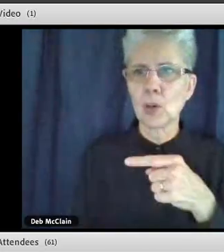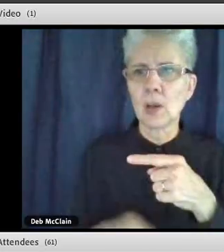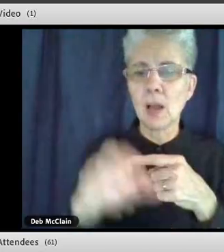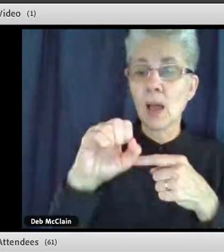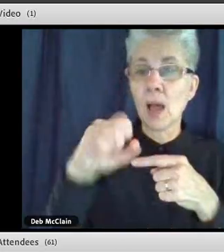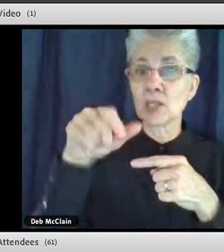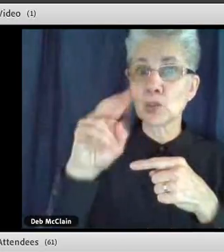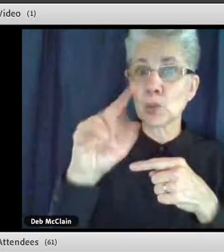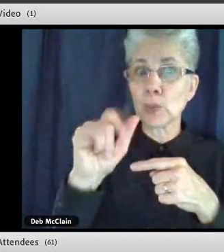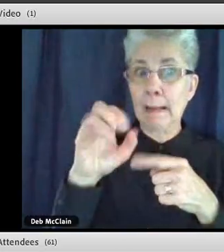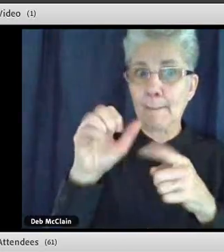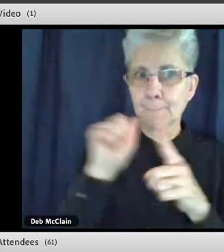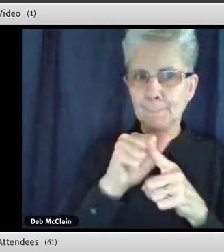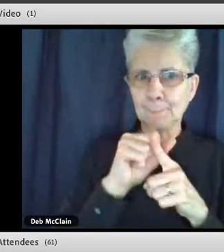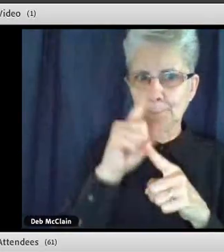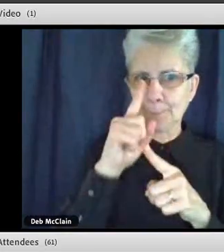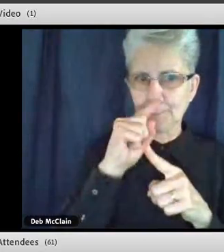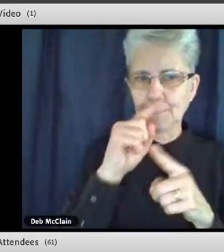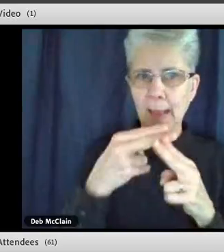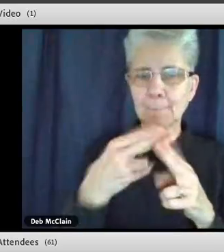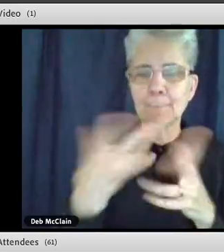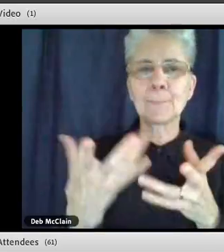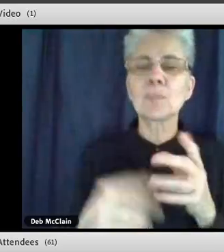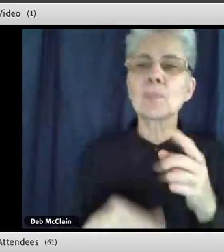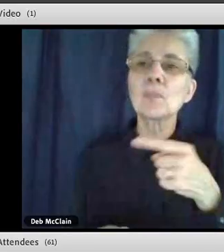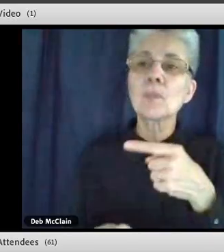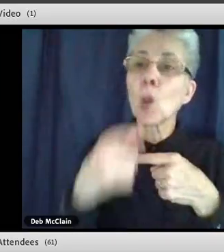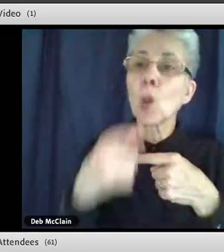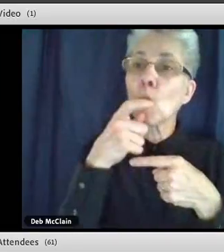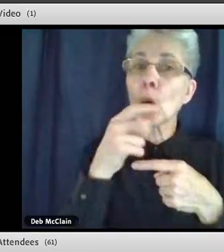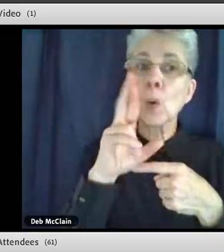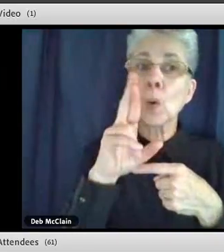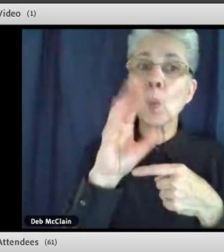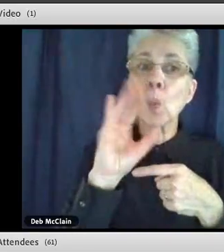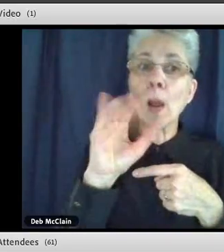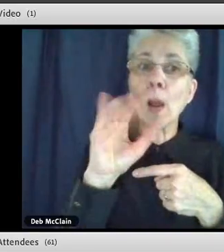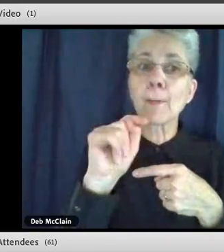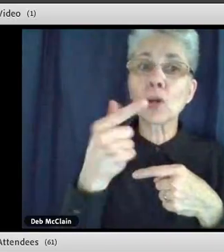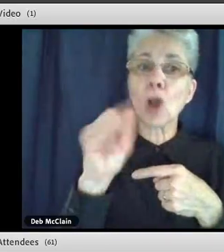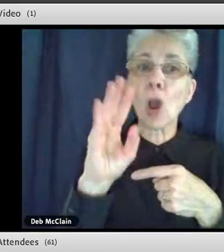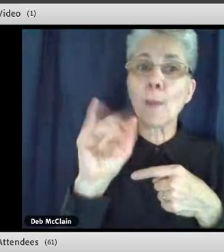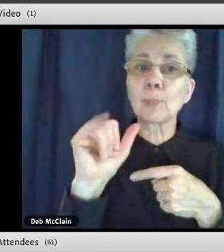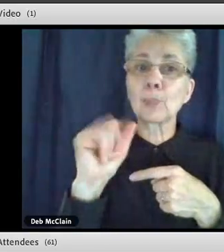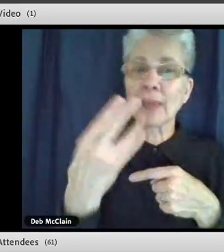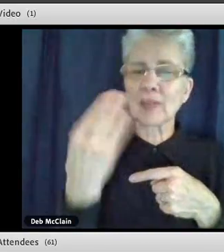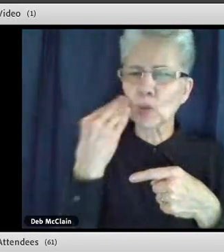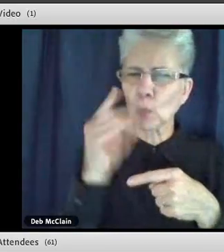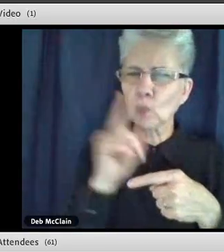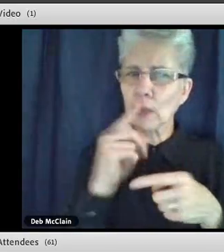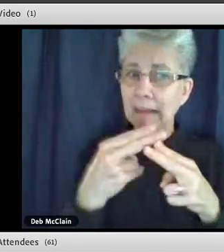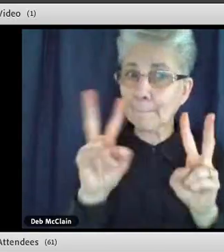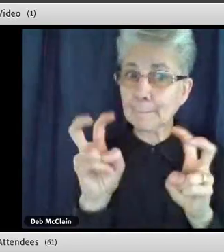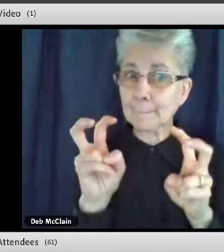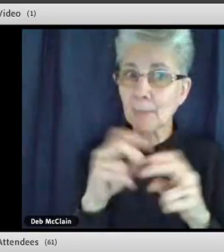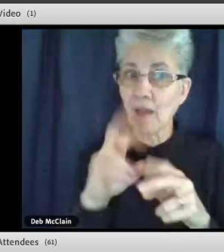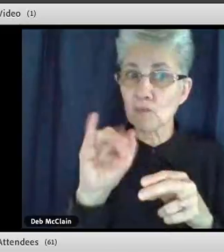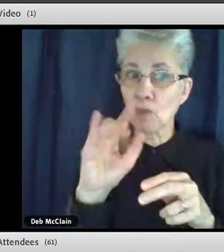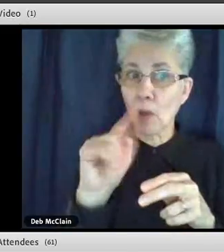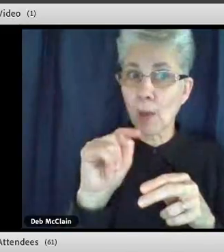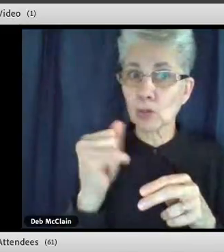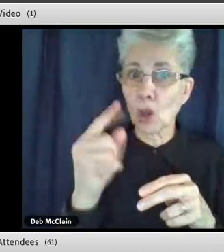anyone know who Robert Galbraith is? Like, what the real name, so to speak, of Robert Galbraith?